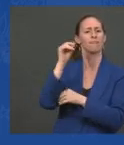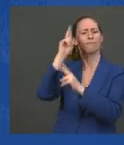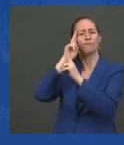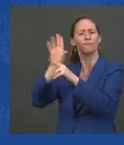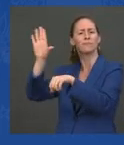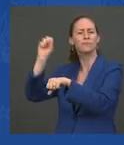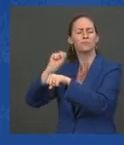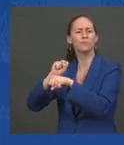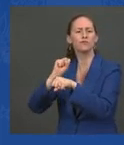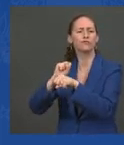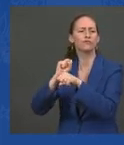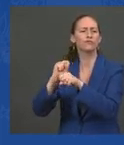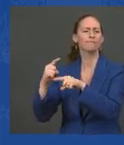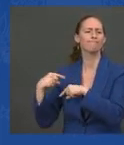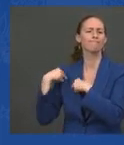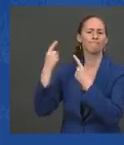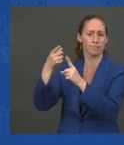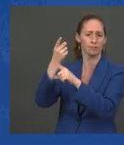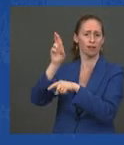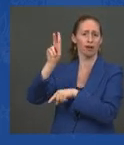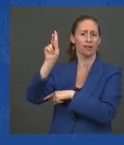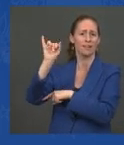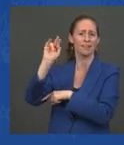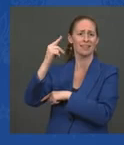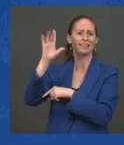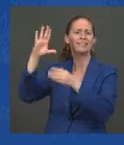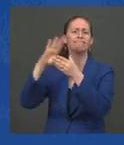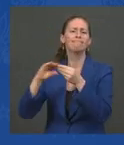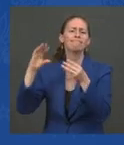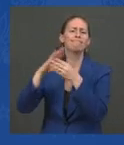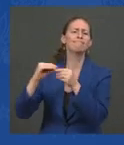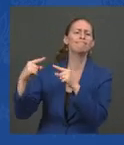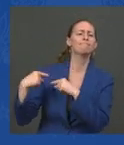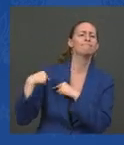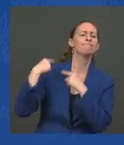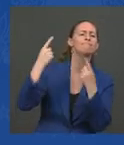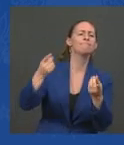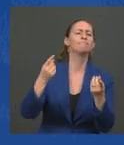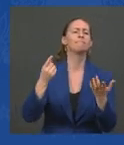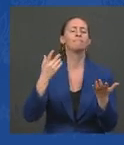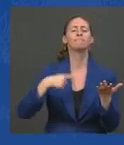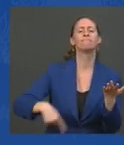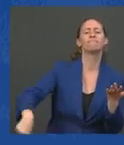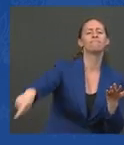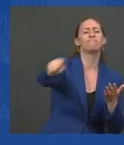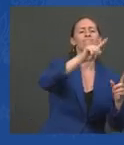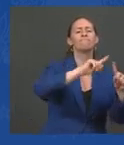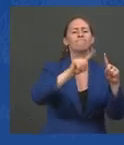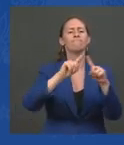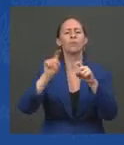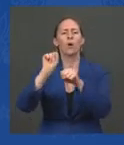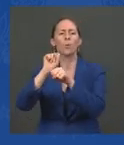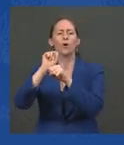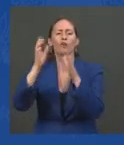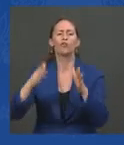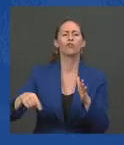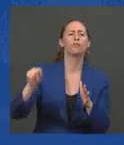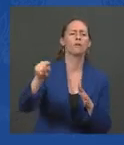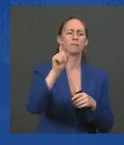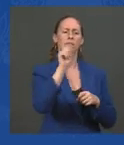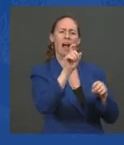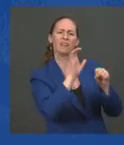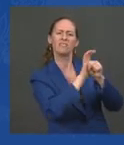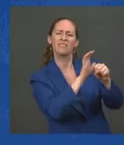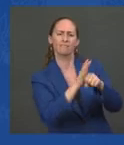that fateful day in April, helping sanitation workers, not only for better pay and safer conditions, but to be granted